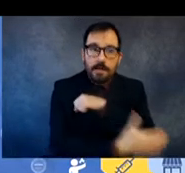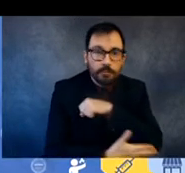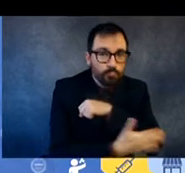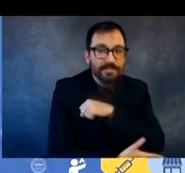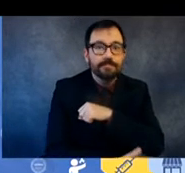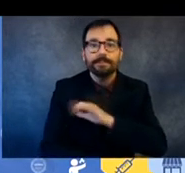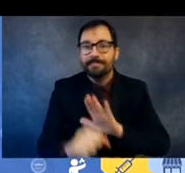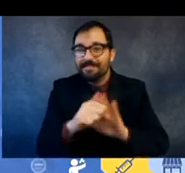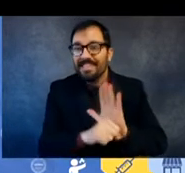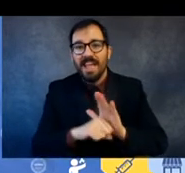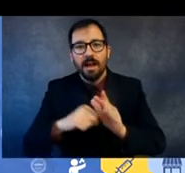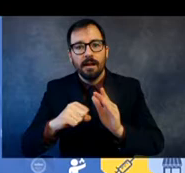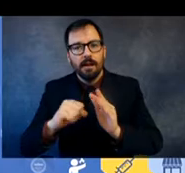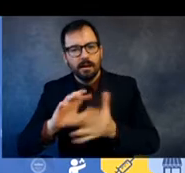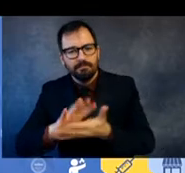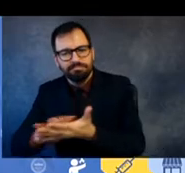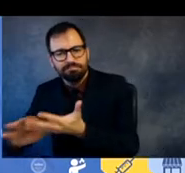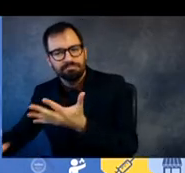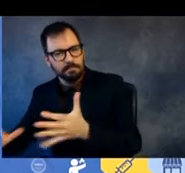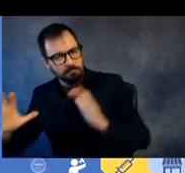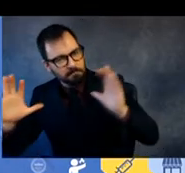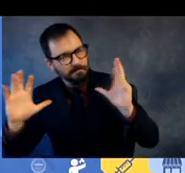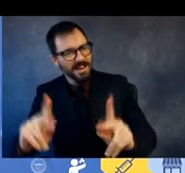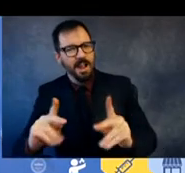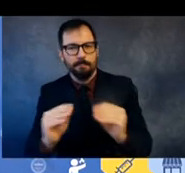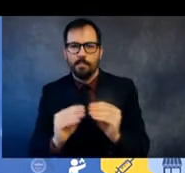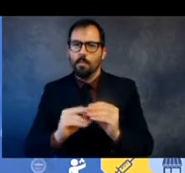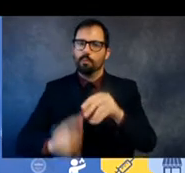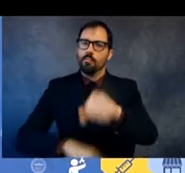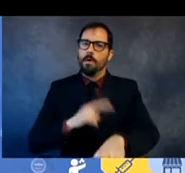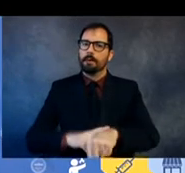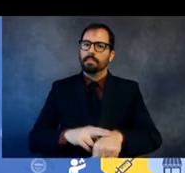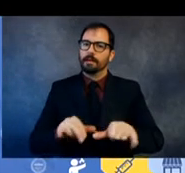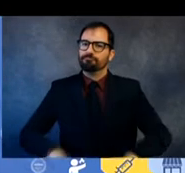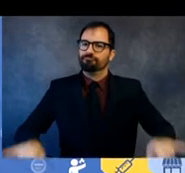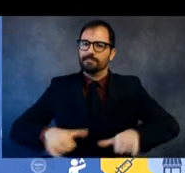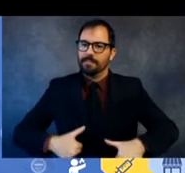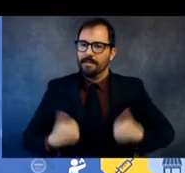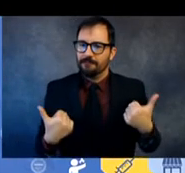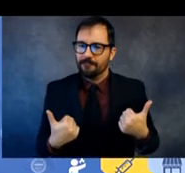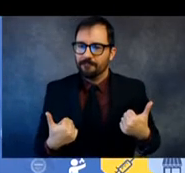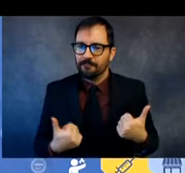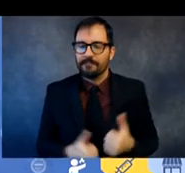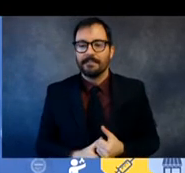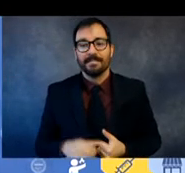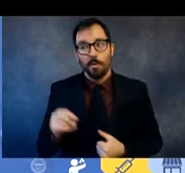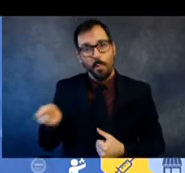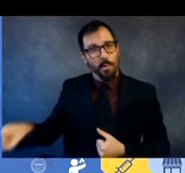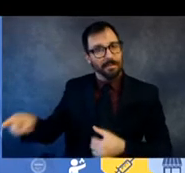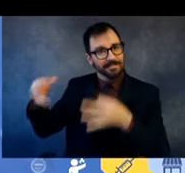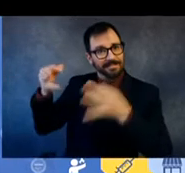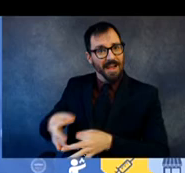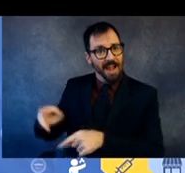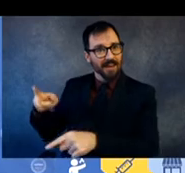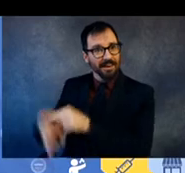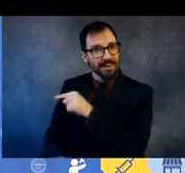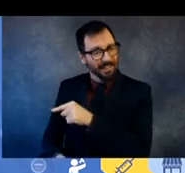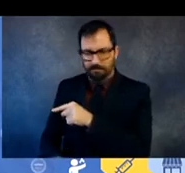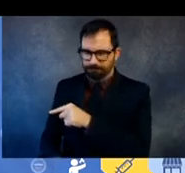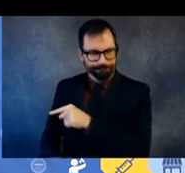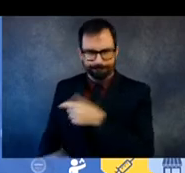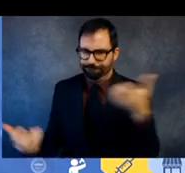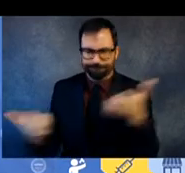normal pattern of life. And so it is incongruous with our intent, speaking